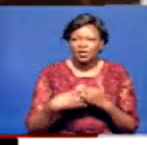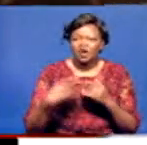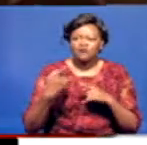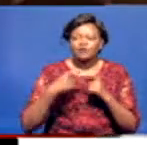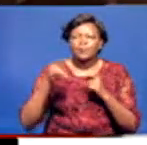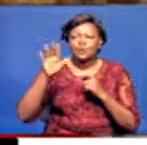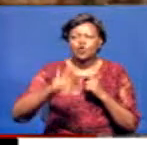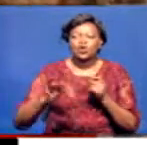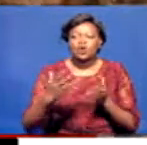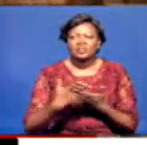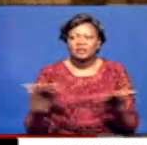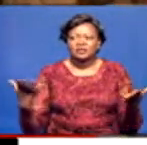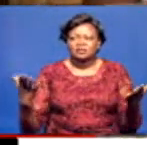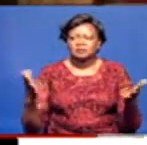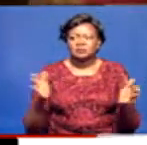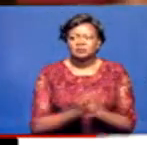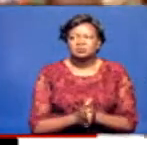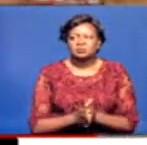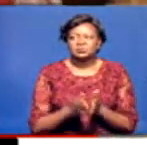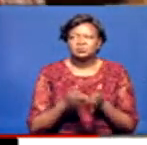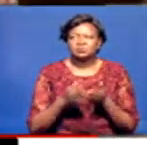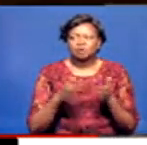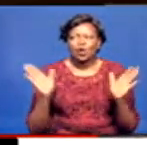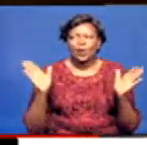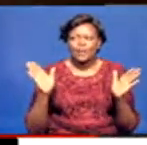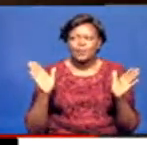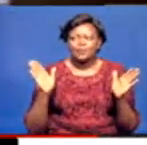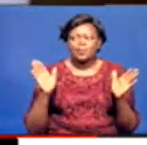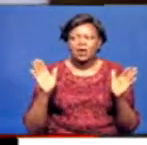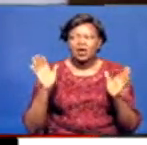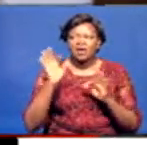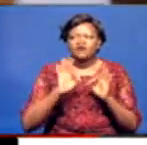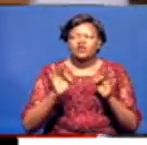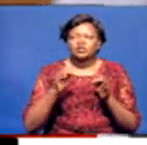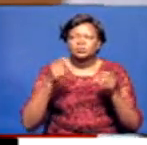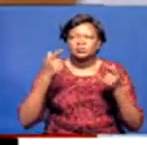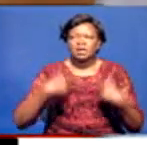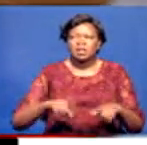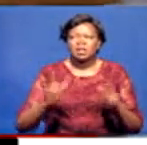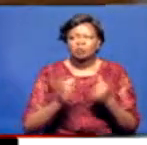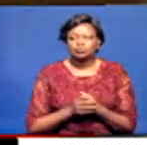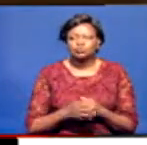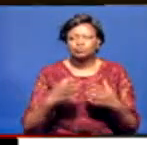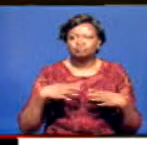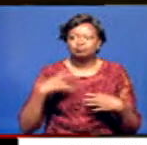materials, and its open-air design allows panoramic views.